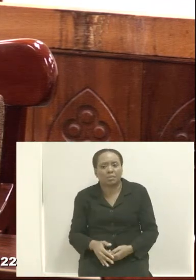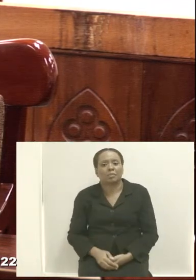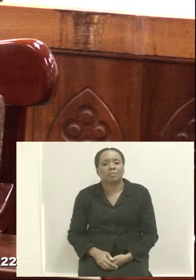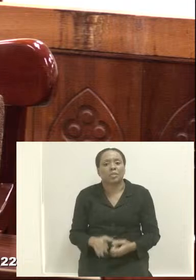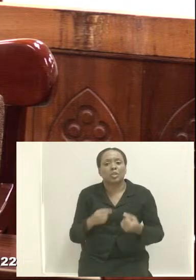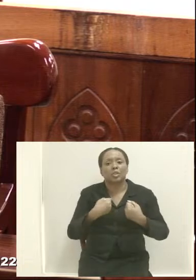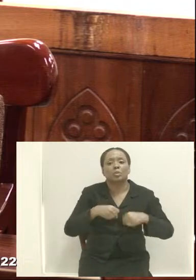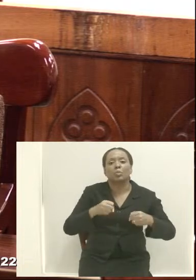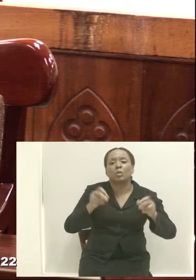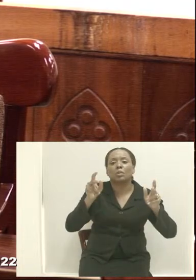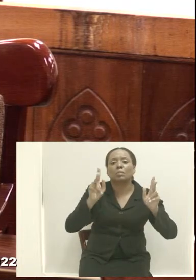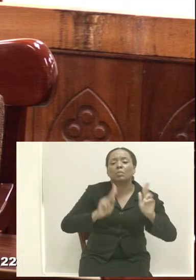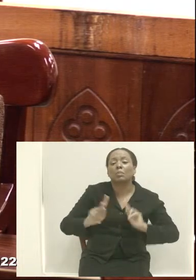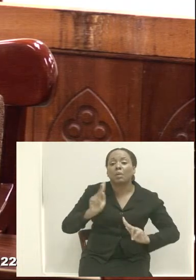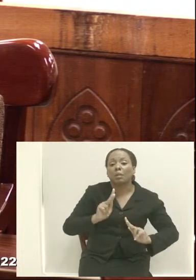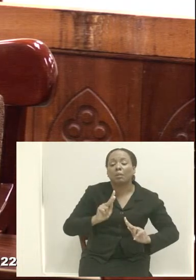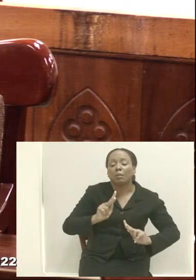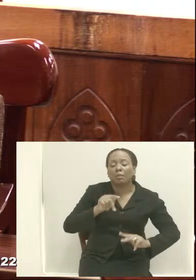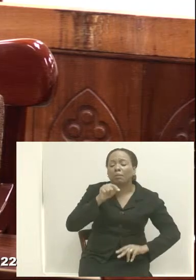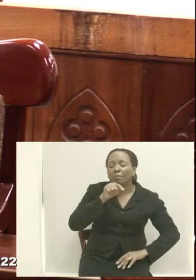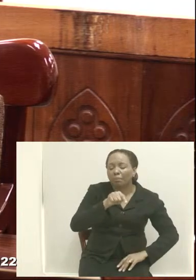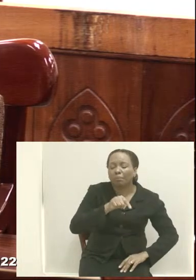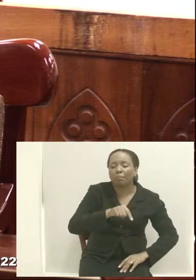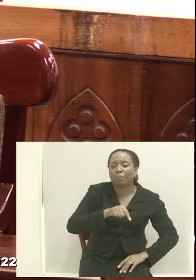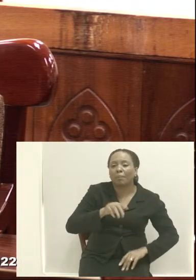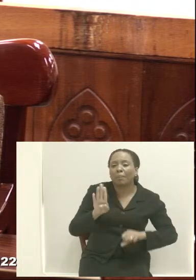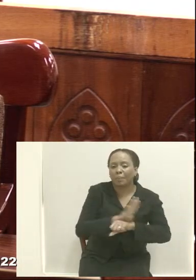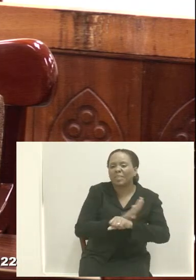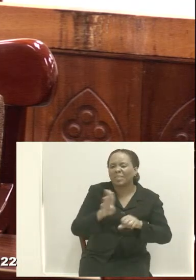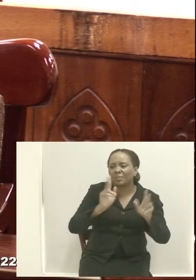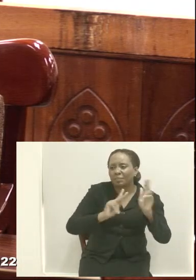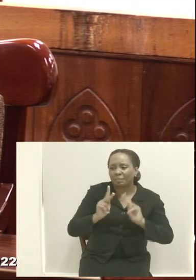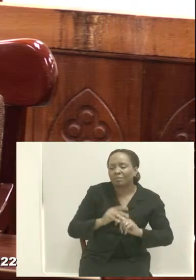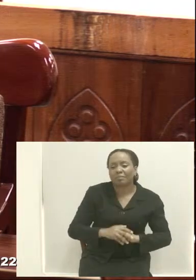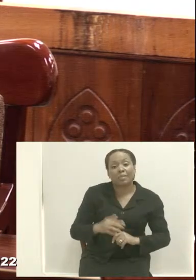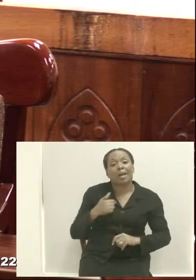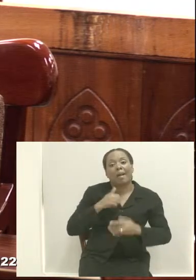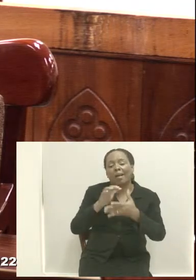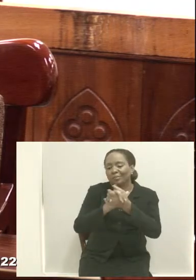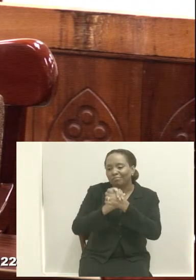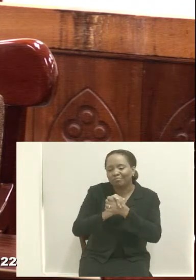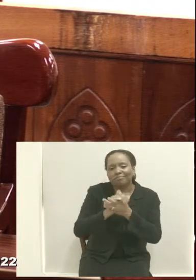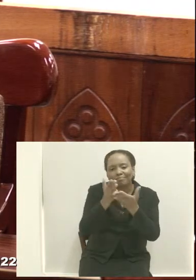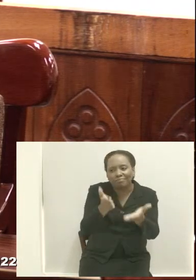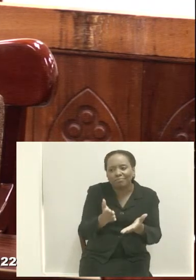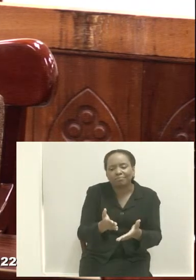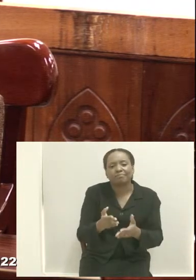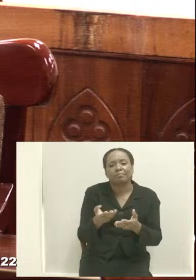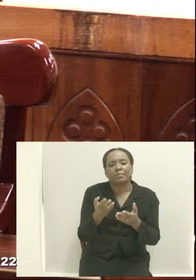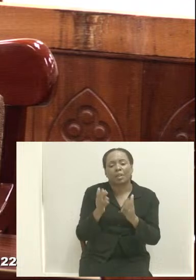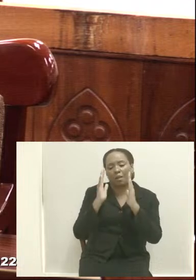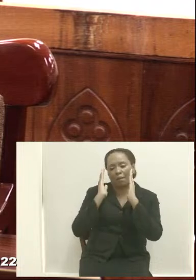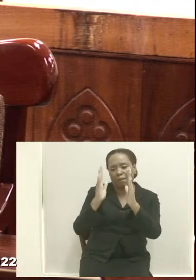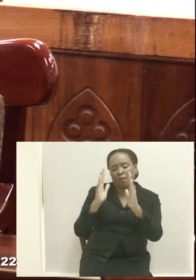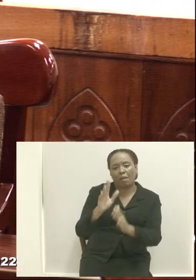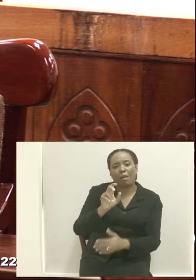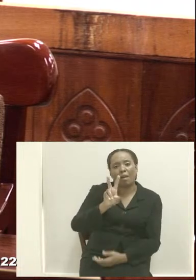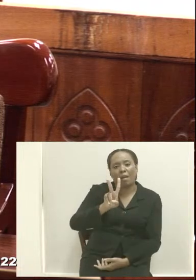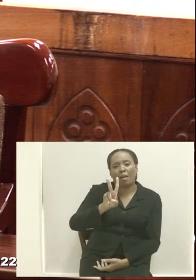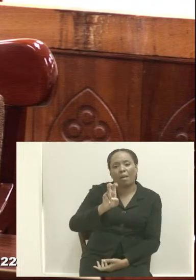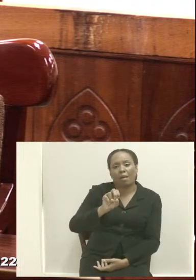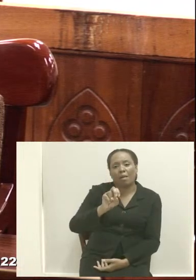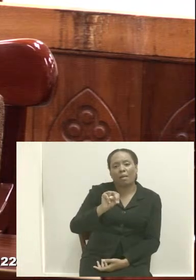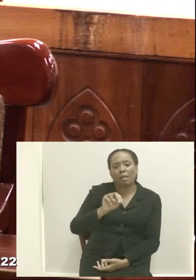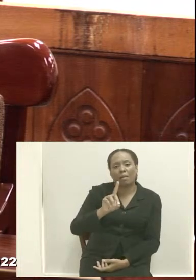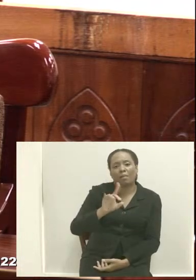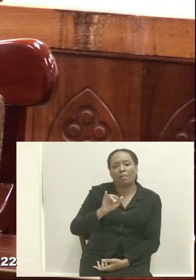you, I've congratulated you for focusing on vending, but I know that you want to seize the opportunity to say to Barbadians